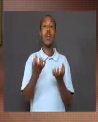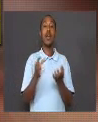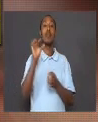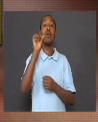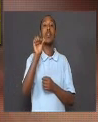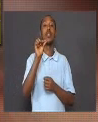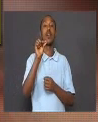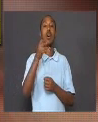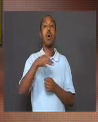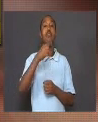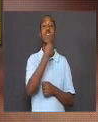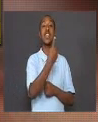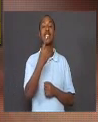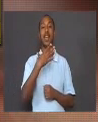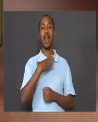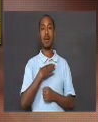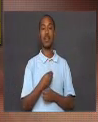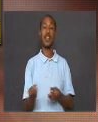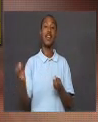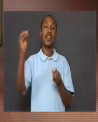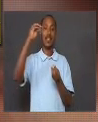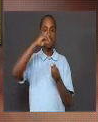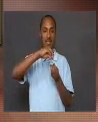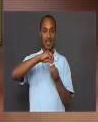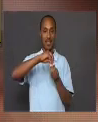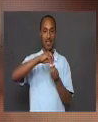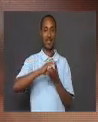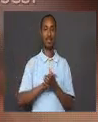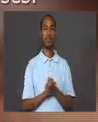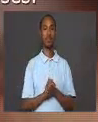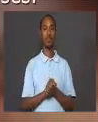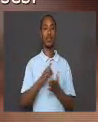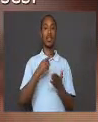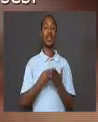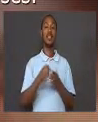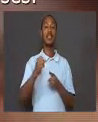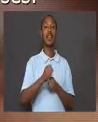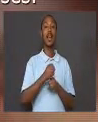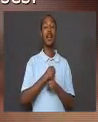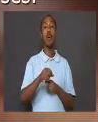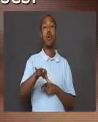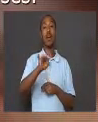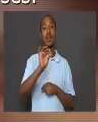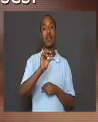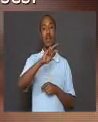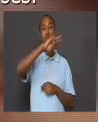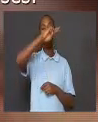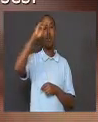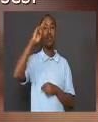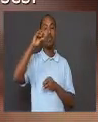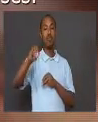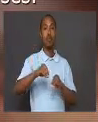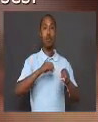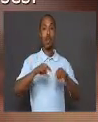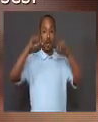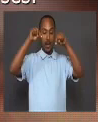of each element increases. This trend occurs because